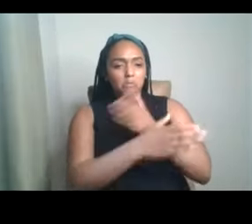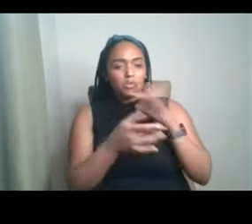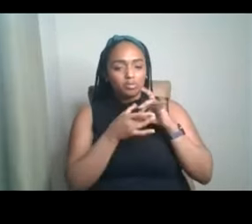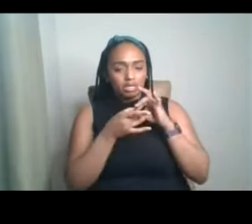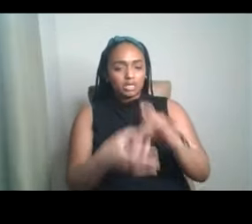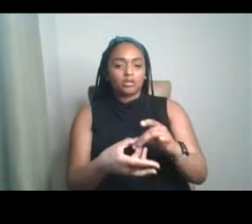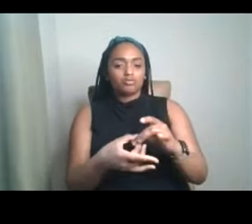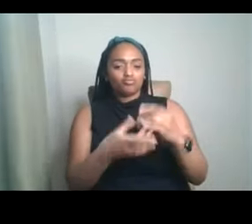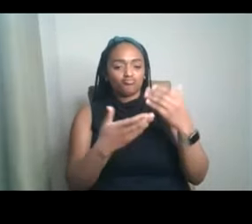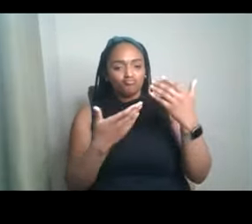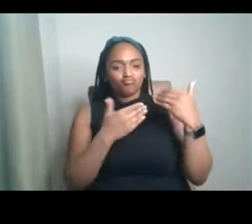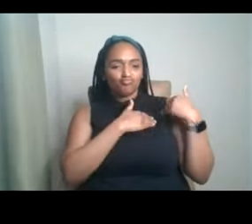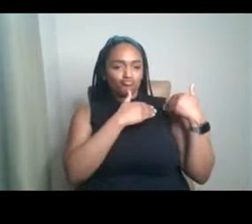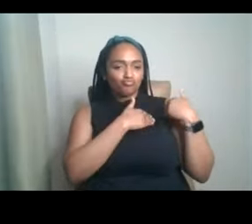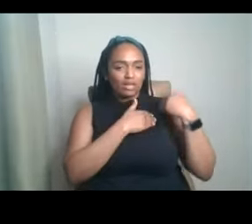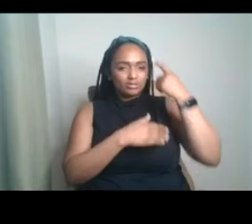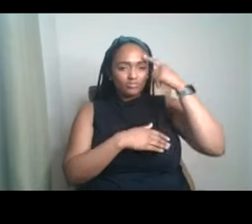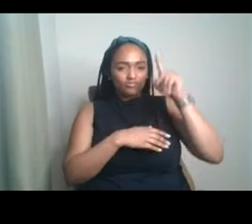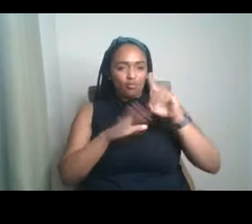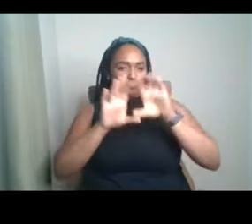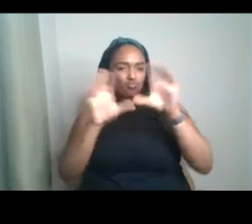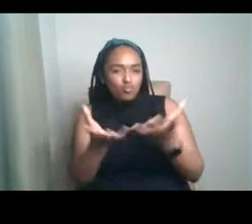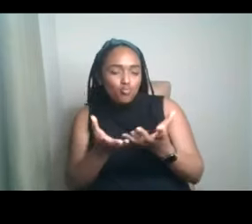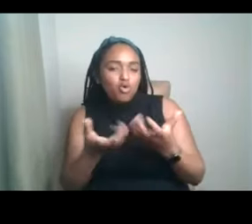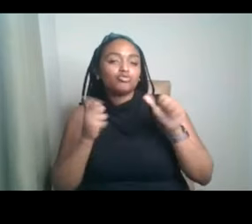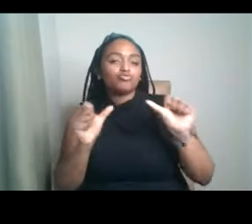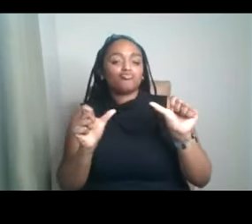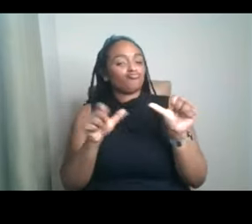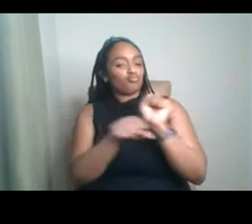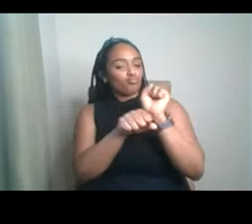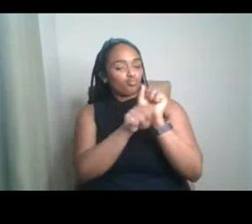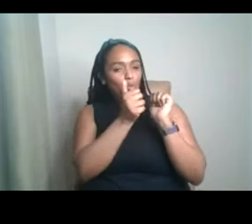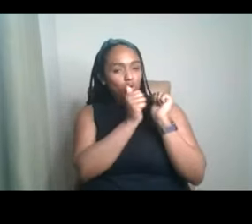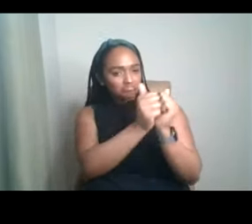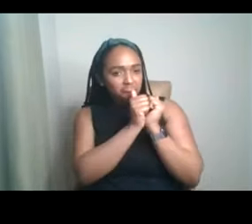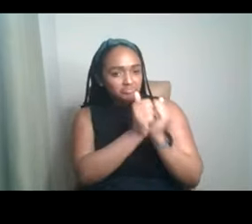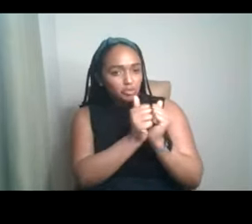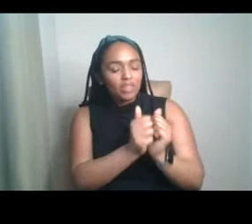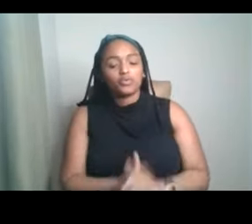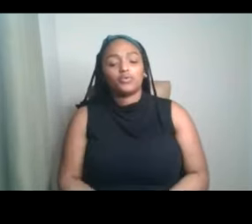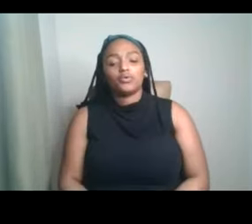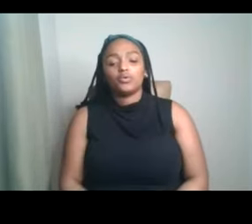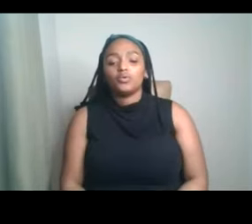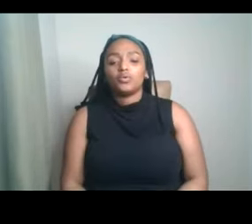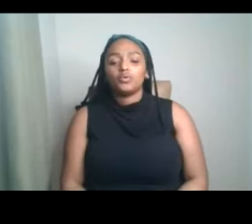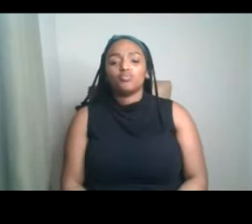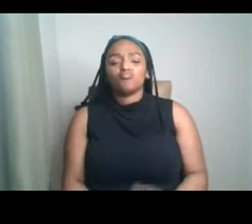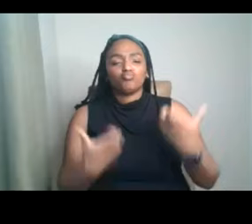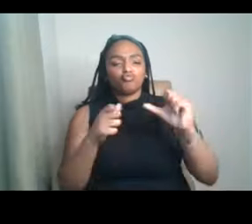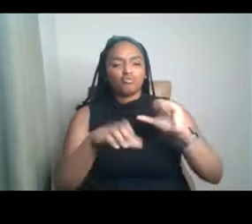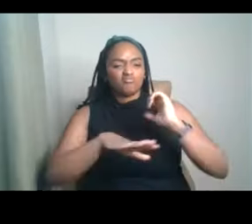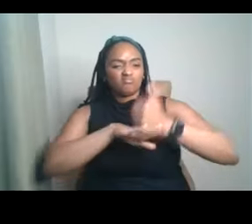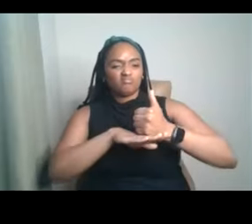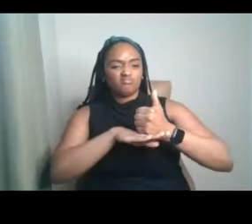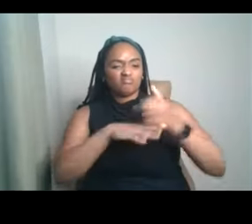responsibility. I'm not trying to live in the world that wants to remove you. I'm trying to be in a place with space to include you. We out here playing by rules that